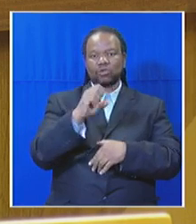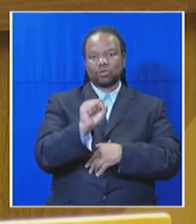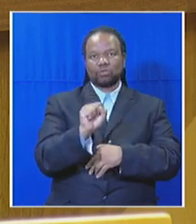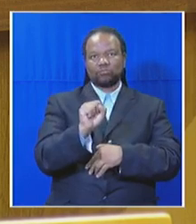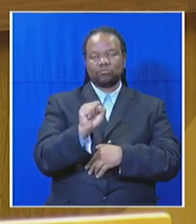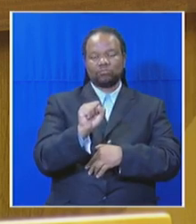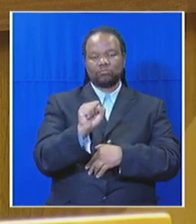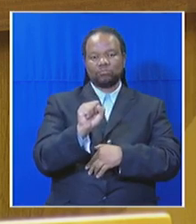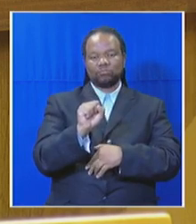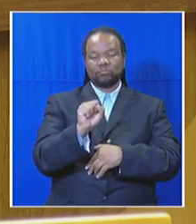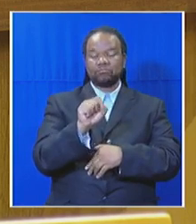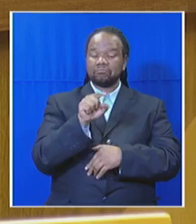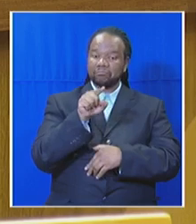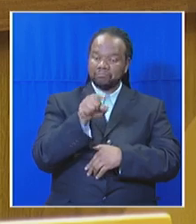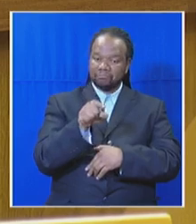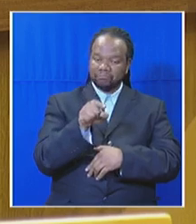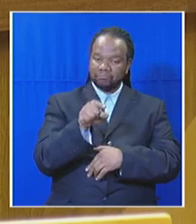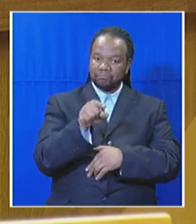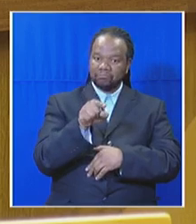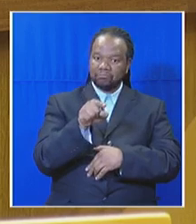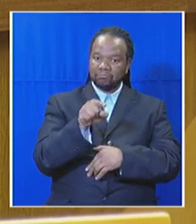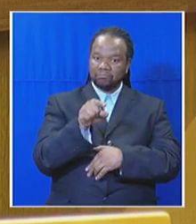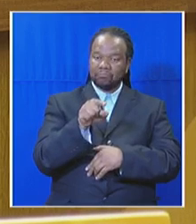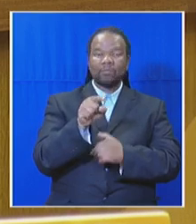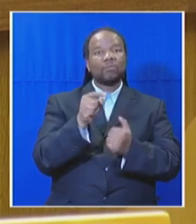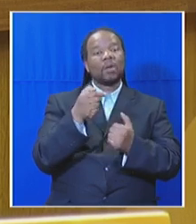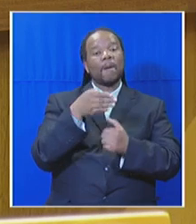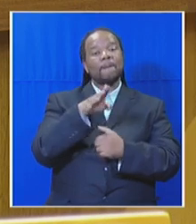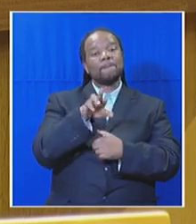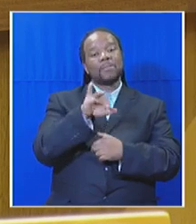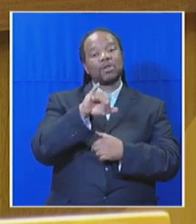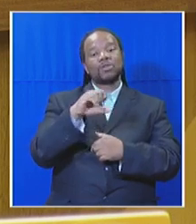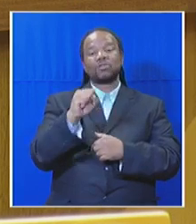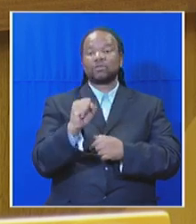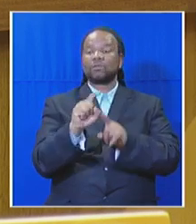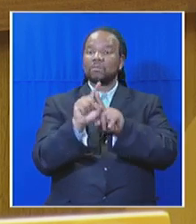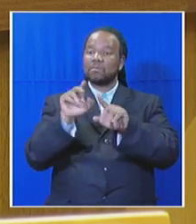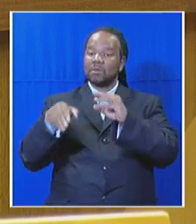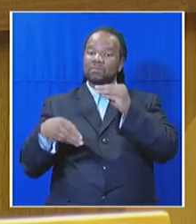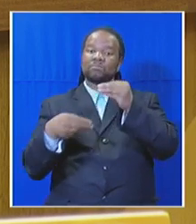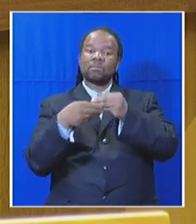BRICS also accounts for almost 30% of the global GDP